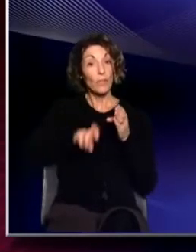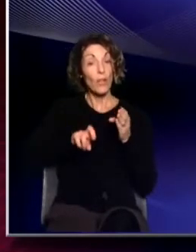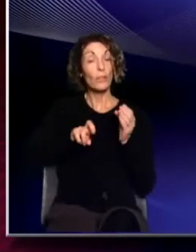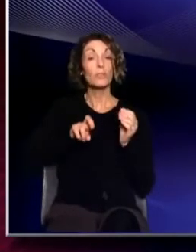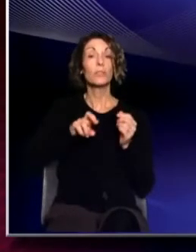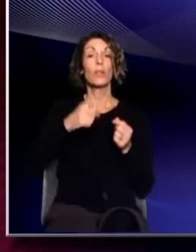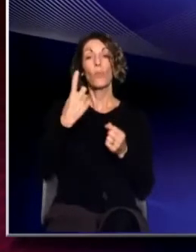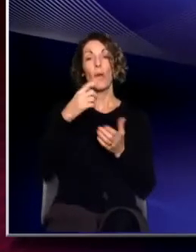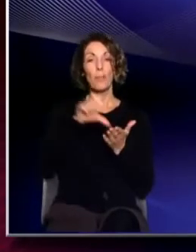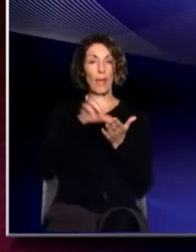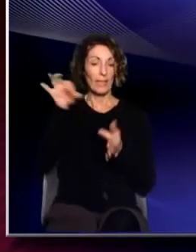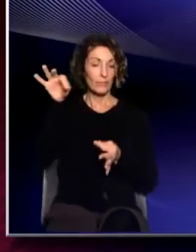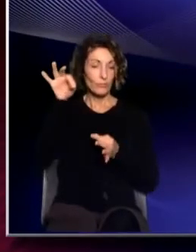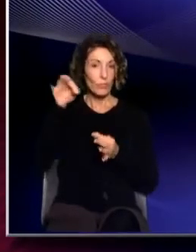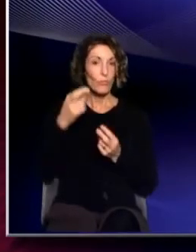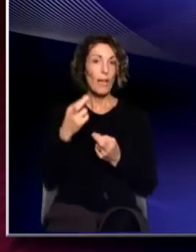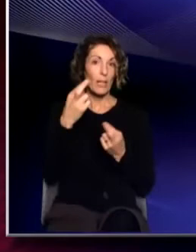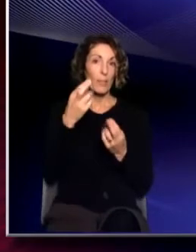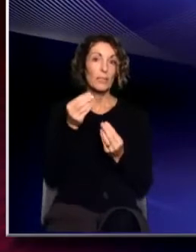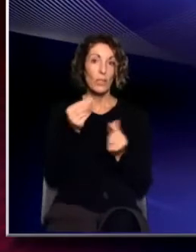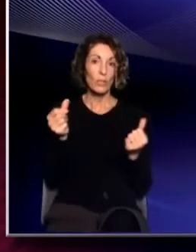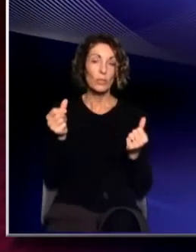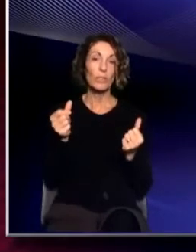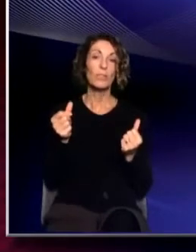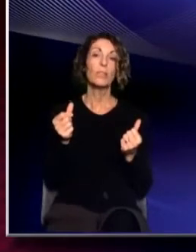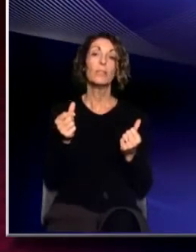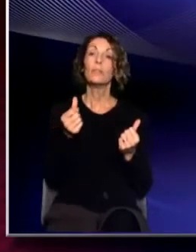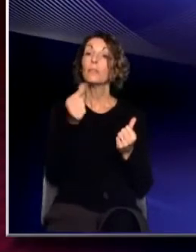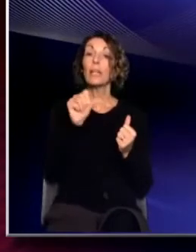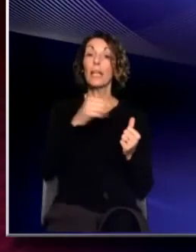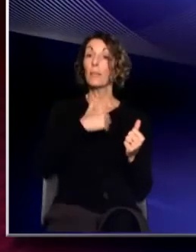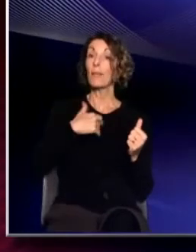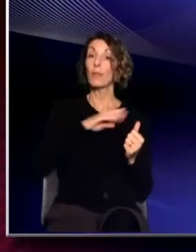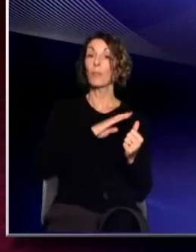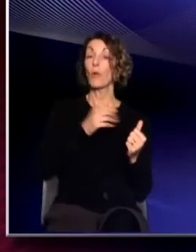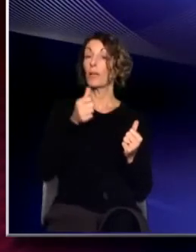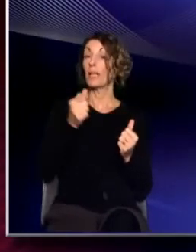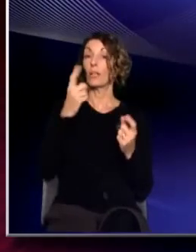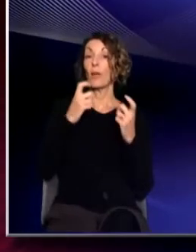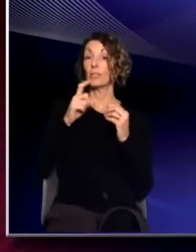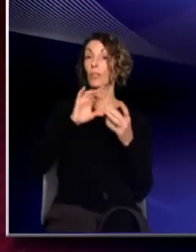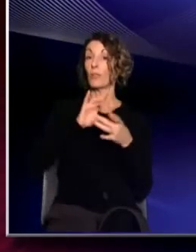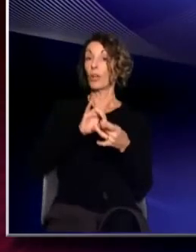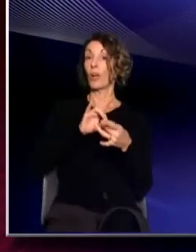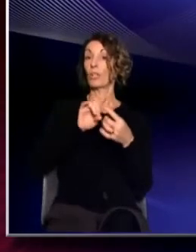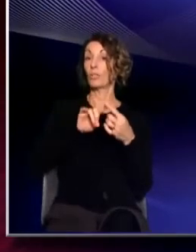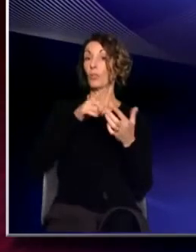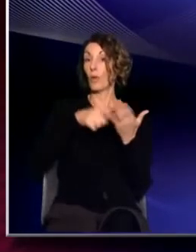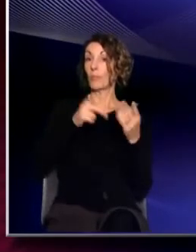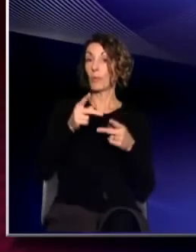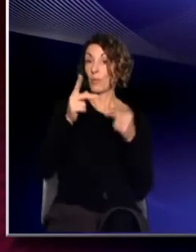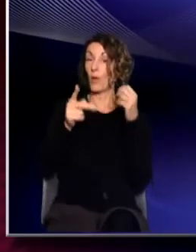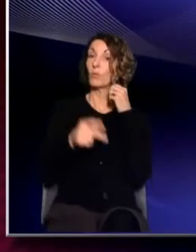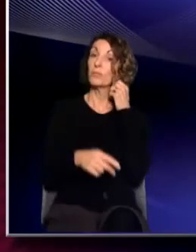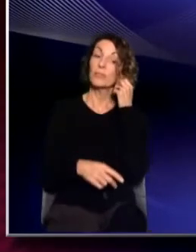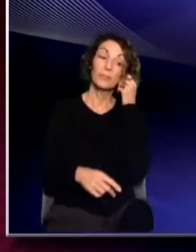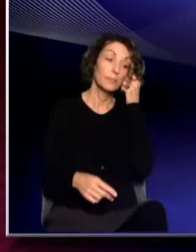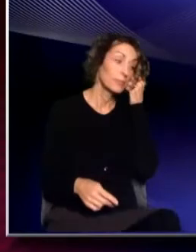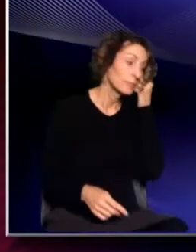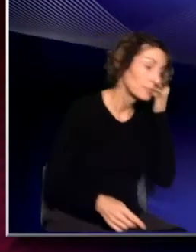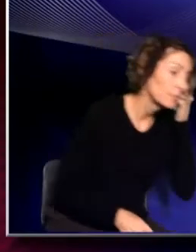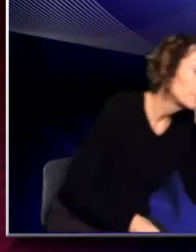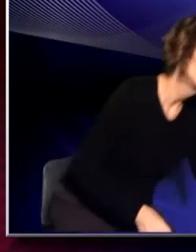the one-page recommended solution, do any members of the board have any questions regarding what has been proposed?